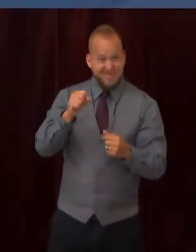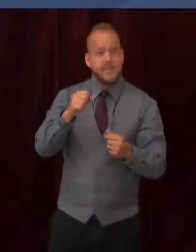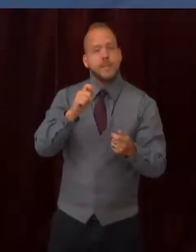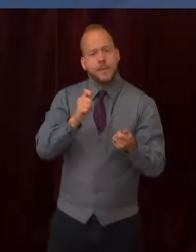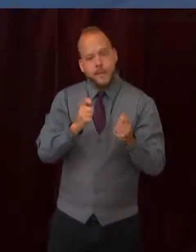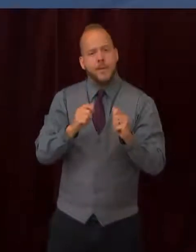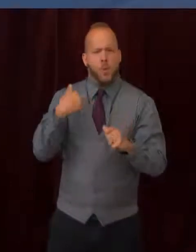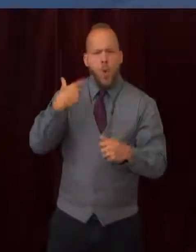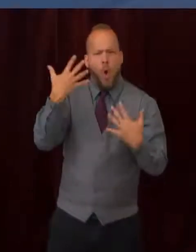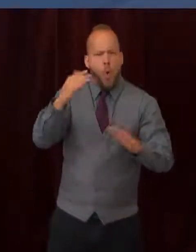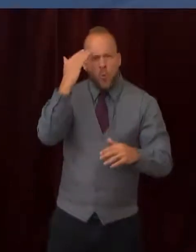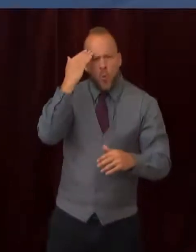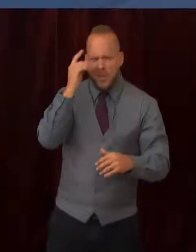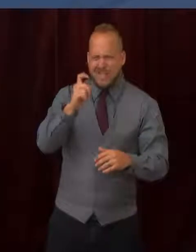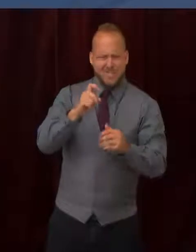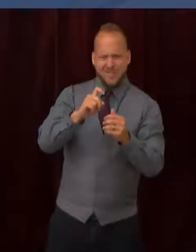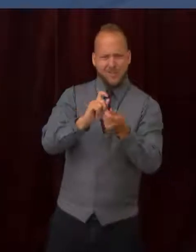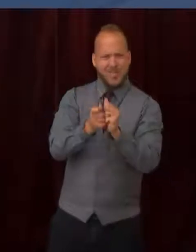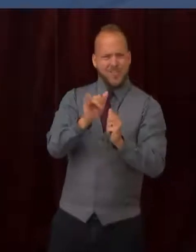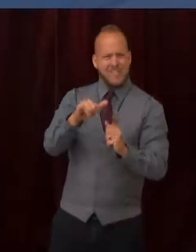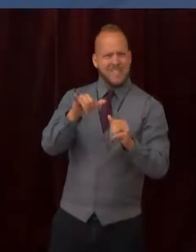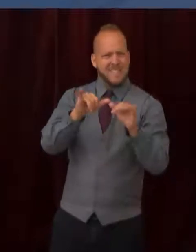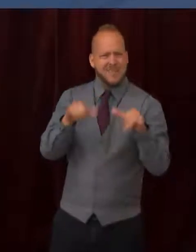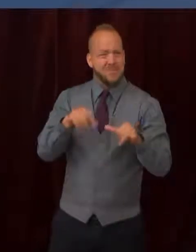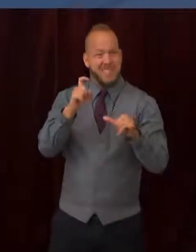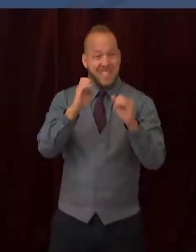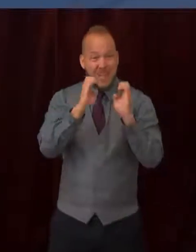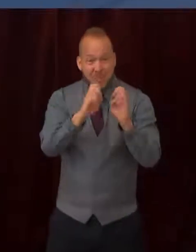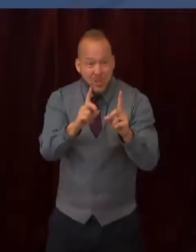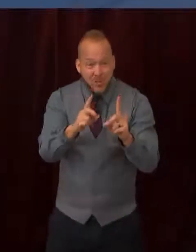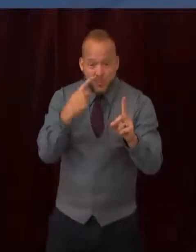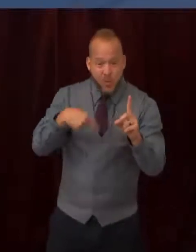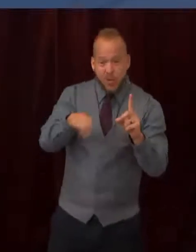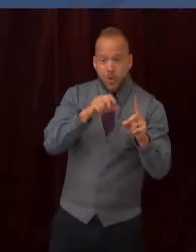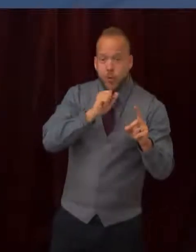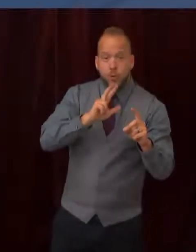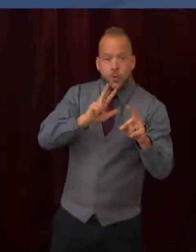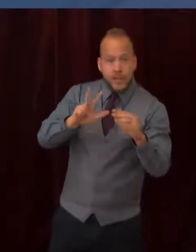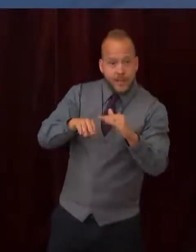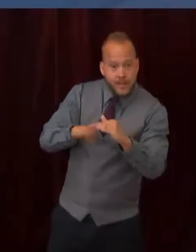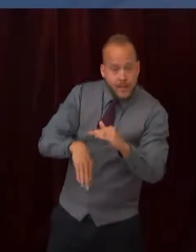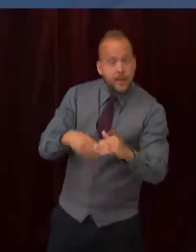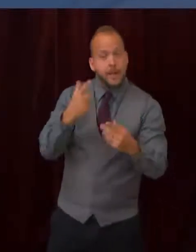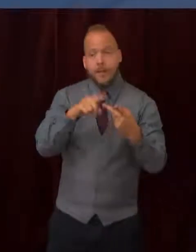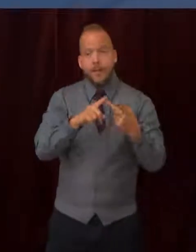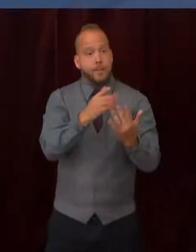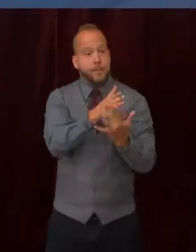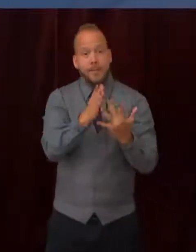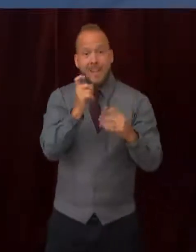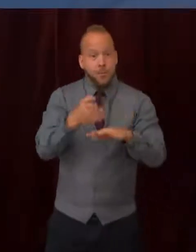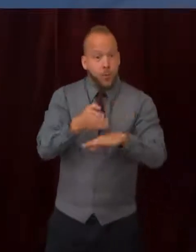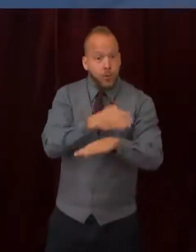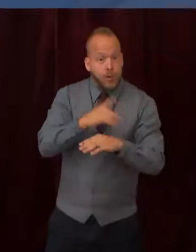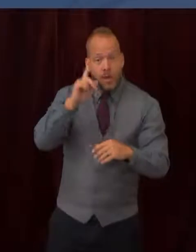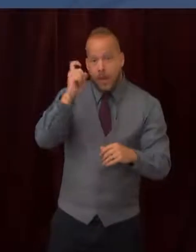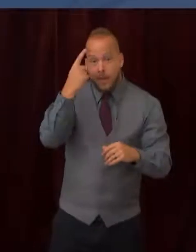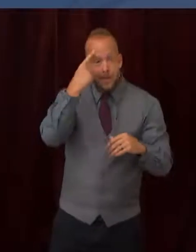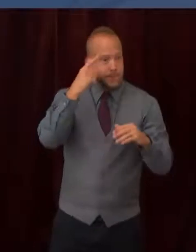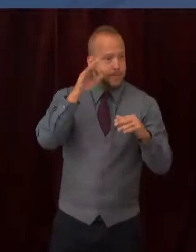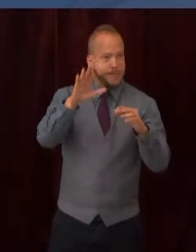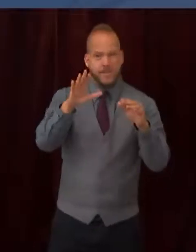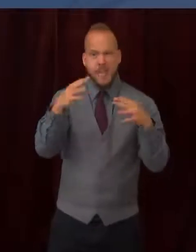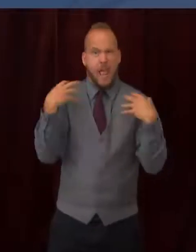to continue to build our mental health care system. We need to finance the ability to help people